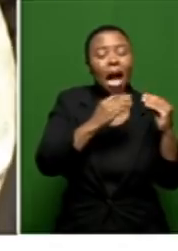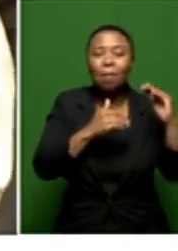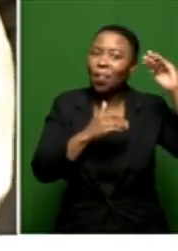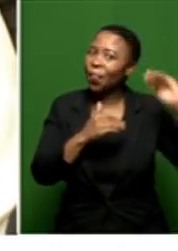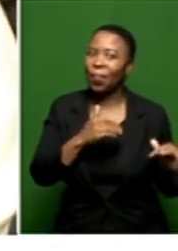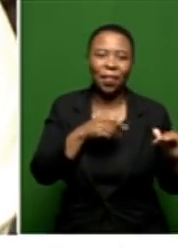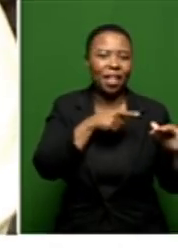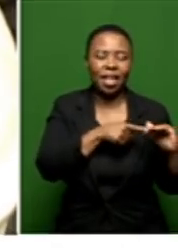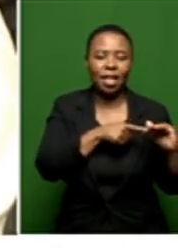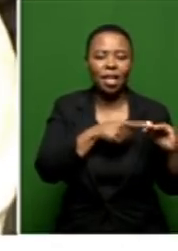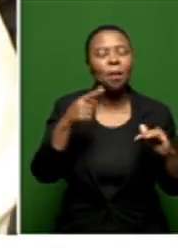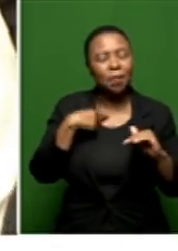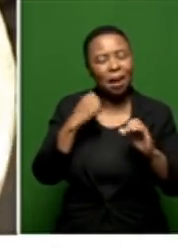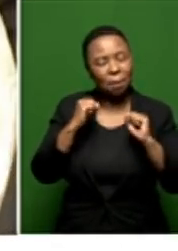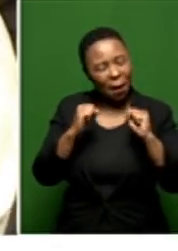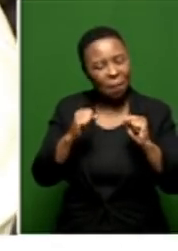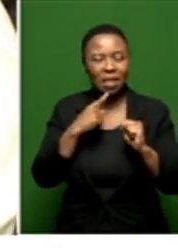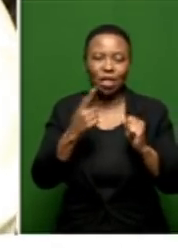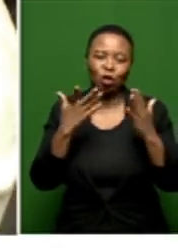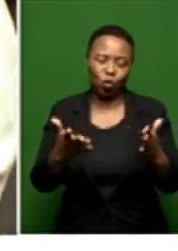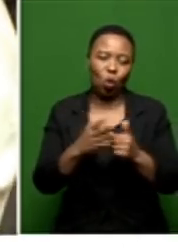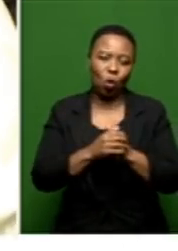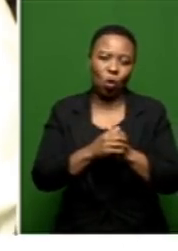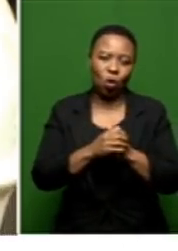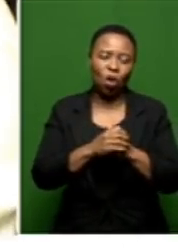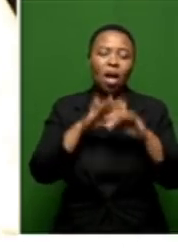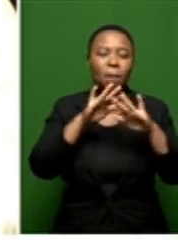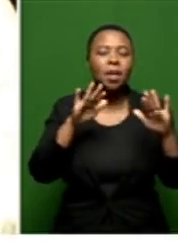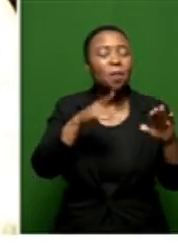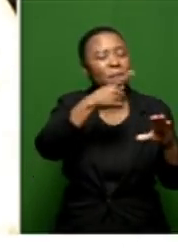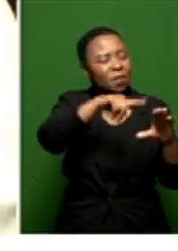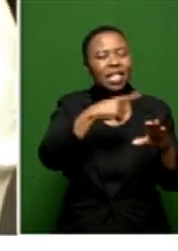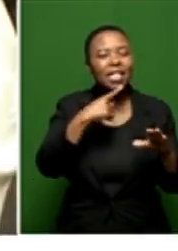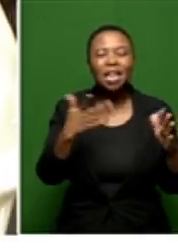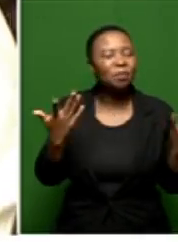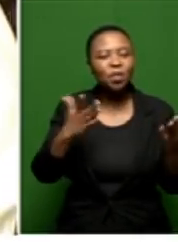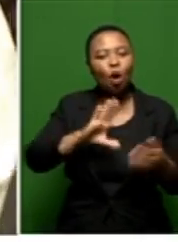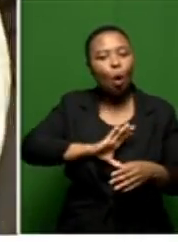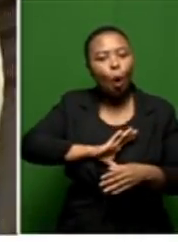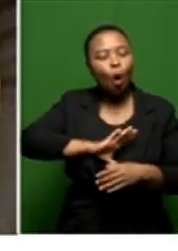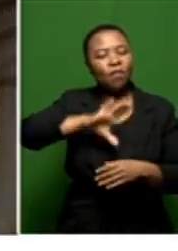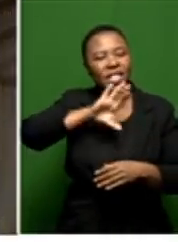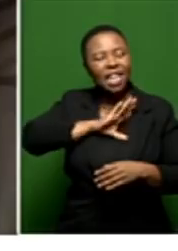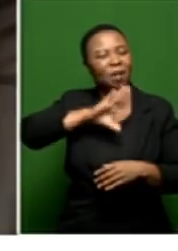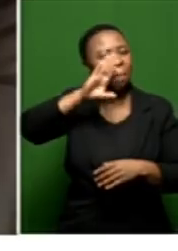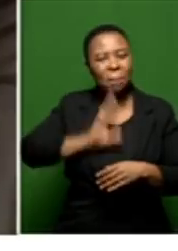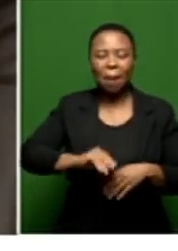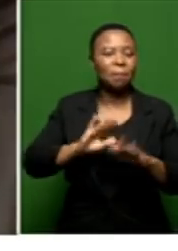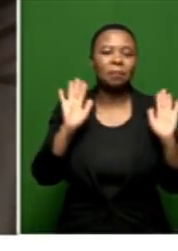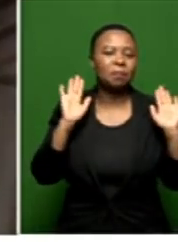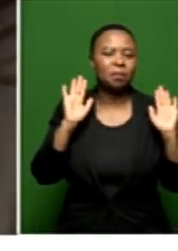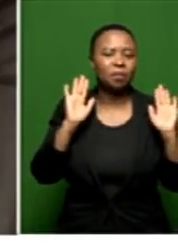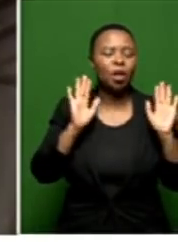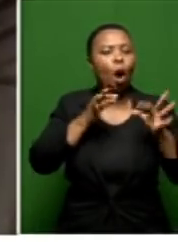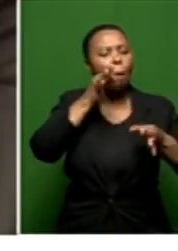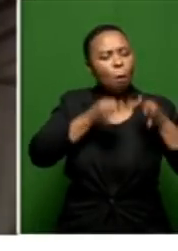citizens, as I keep on saying, seem to be saying they've lost confidence in the capacity of electoral